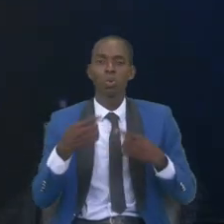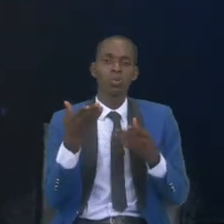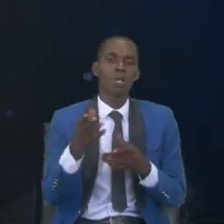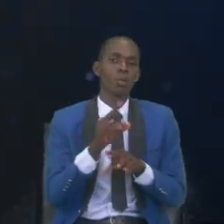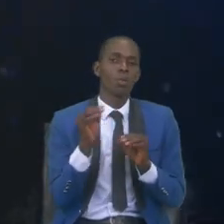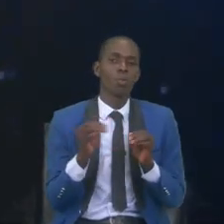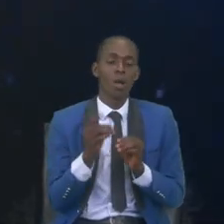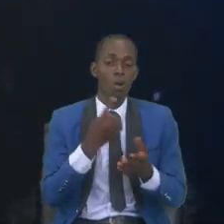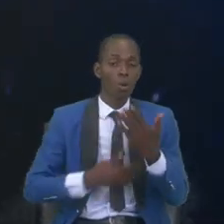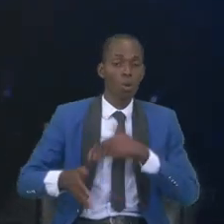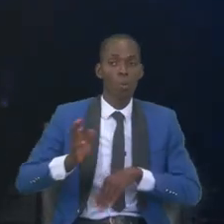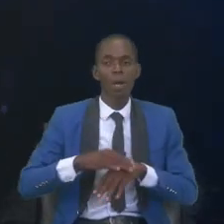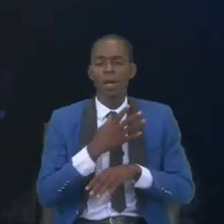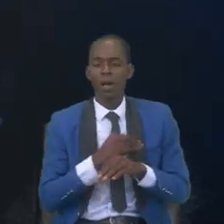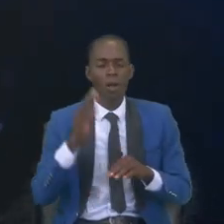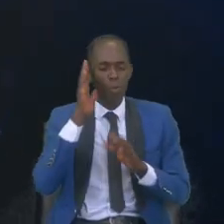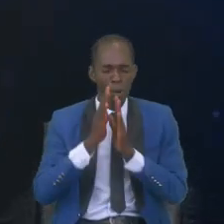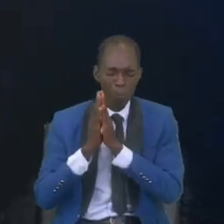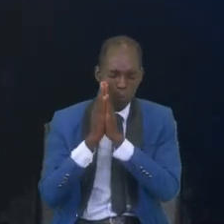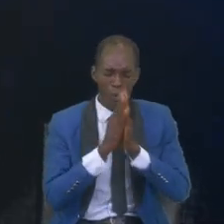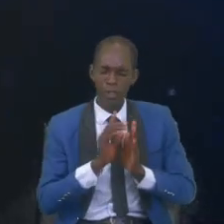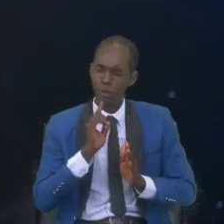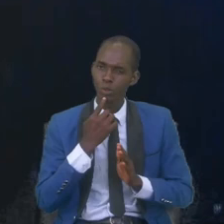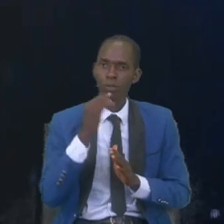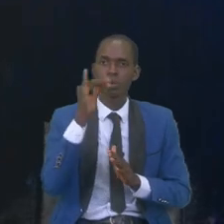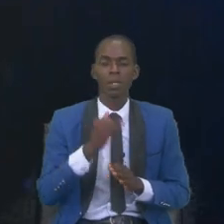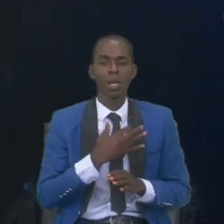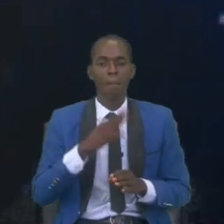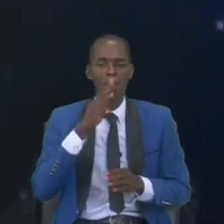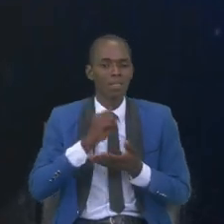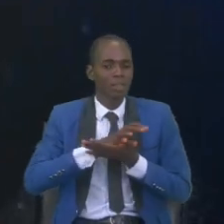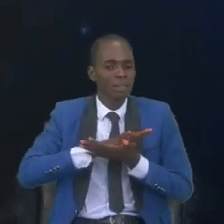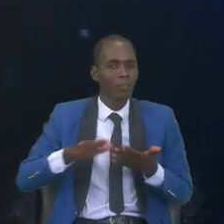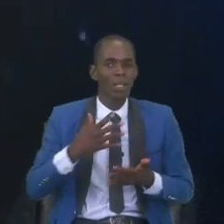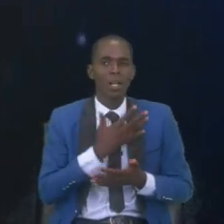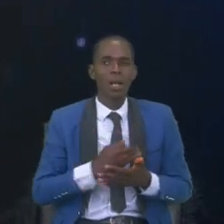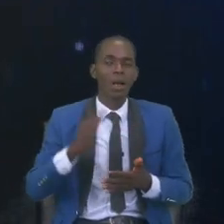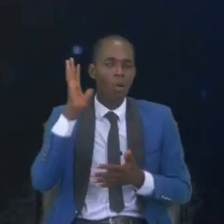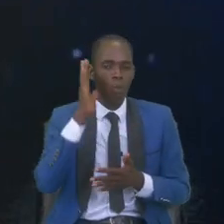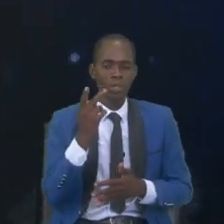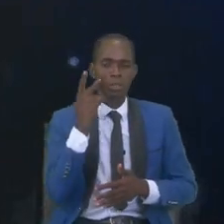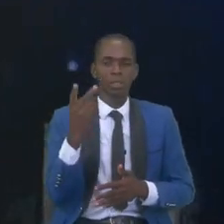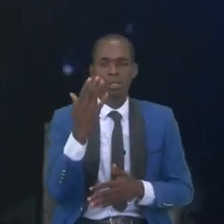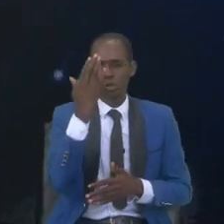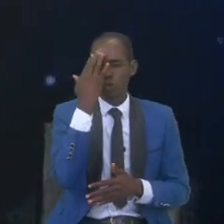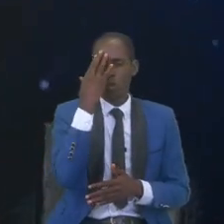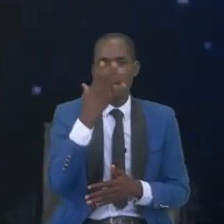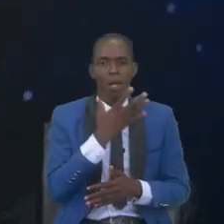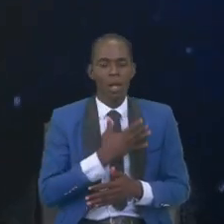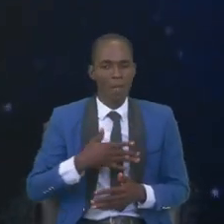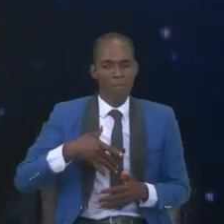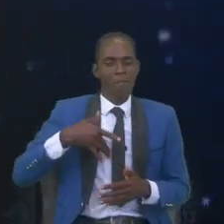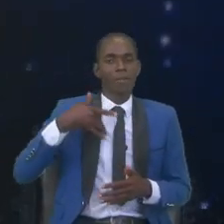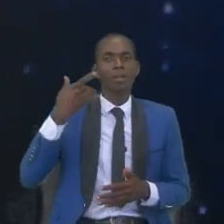we would pray our hearts out and be sanctified, and we will see, we will know, we will sense, we will feel